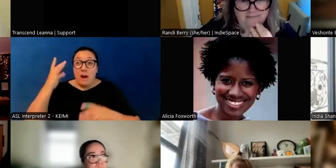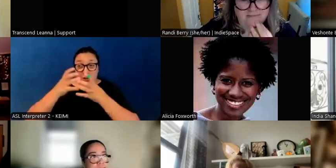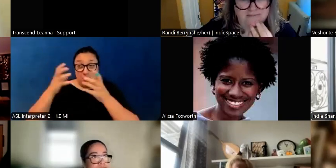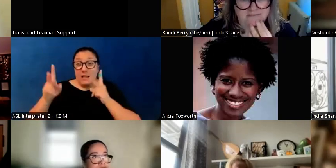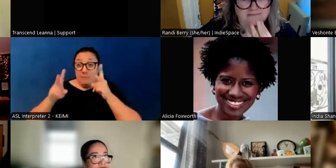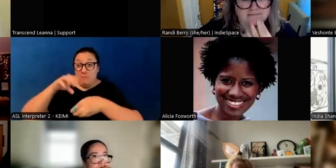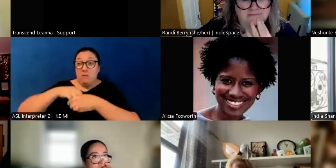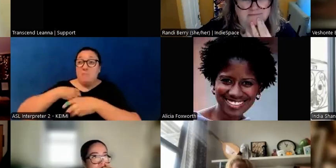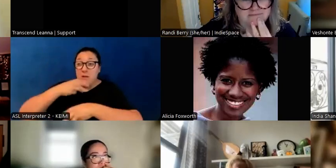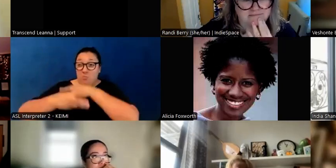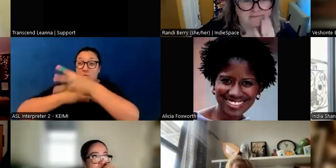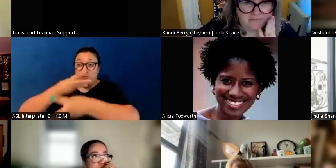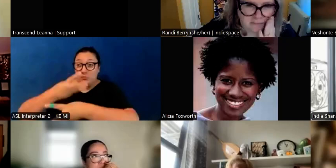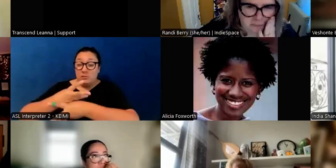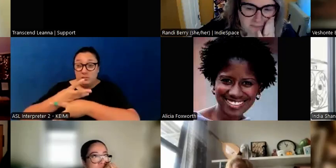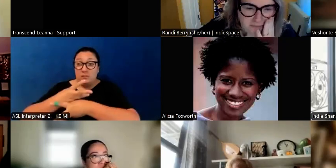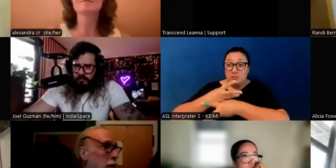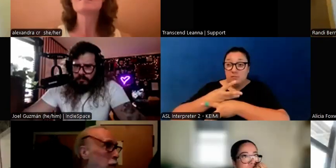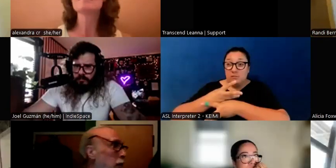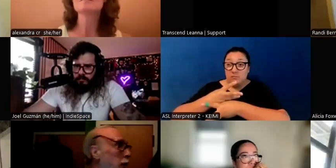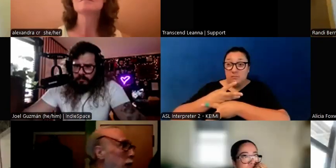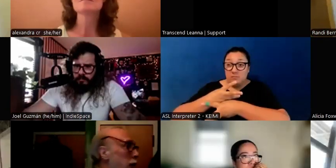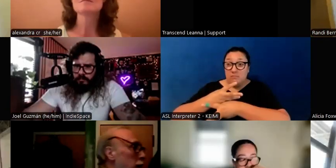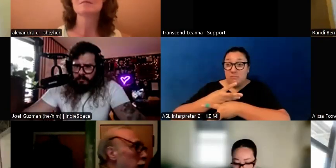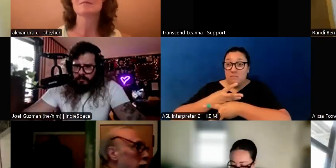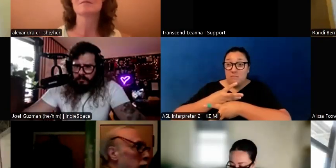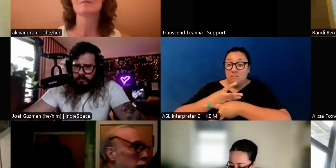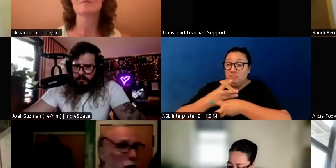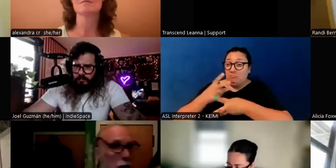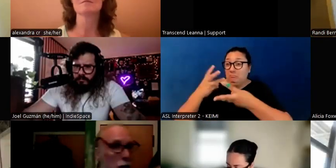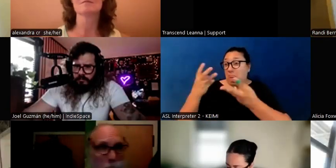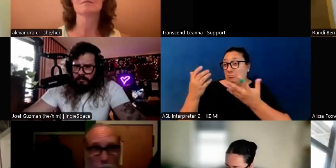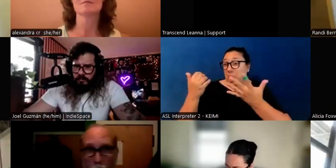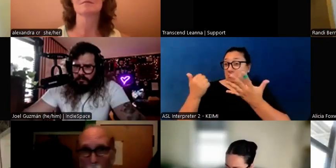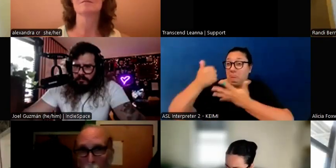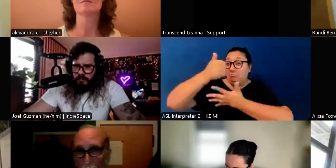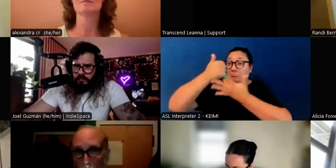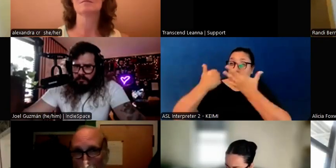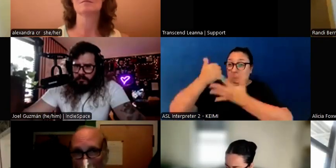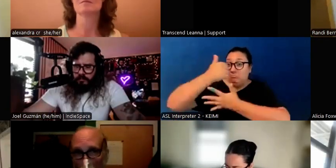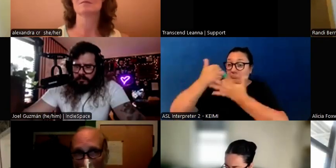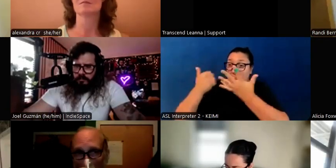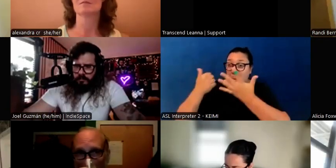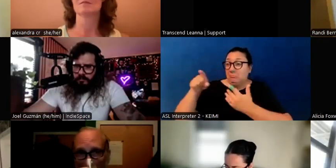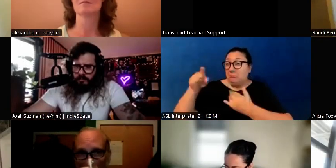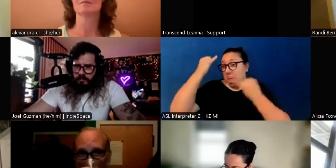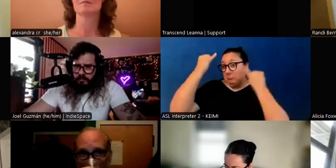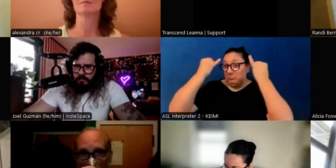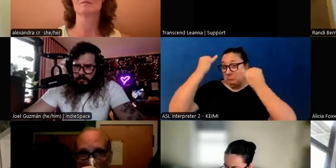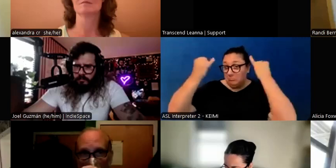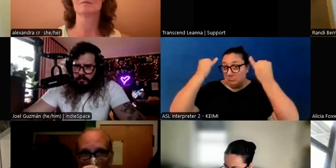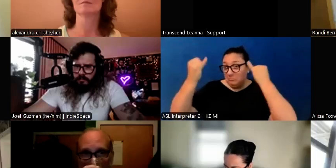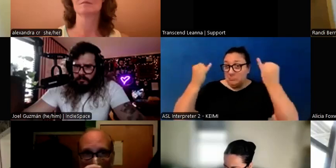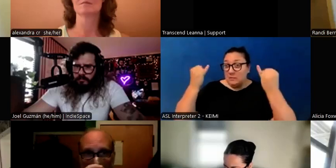world that are varying degrees of, having conversations with imaginary